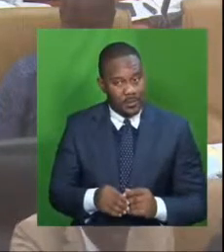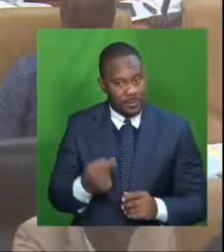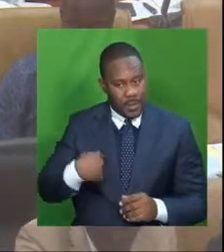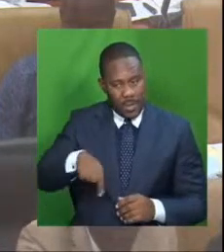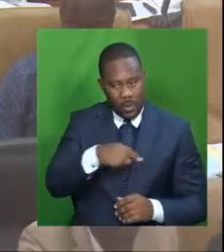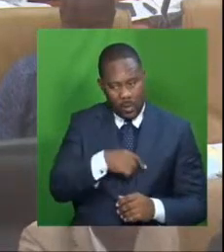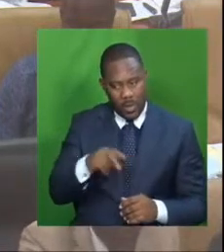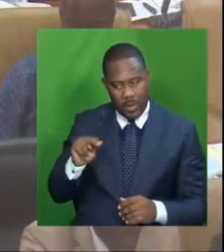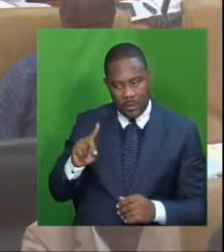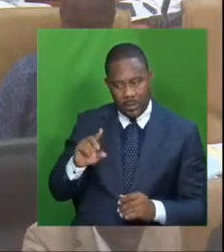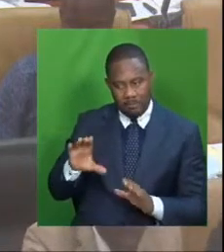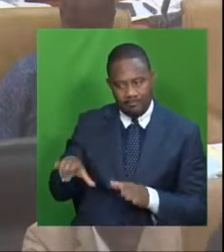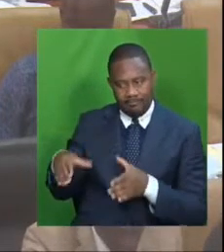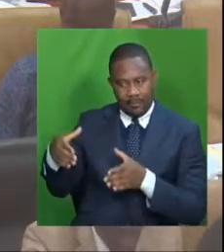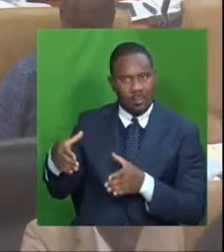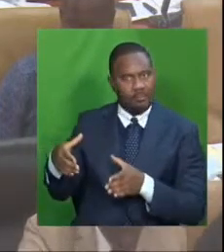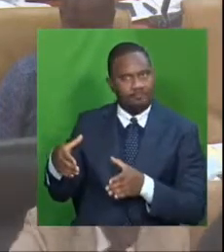NDC